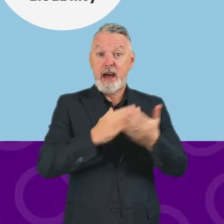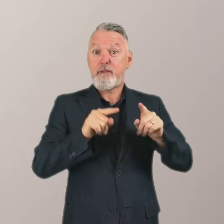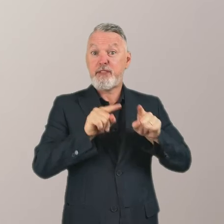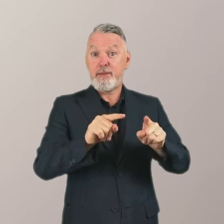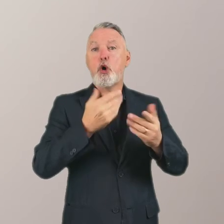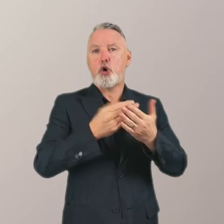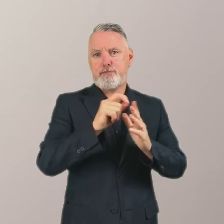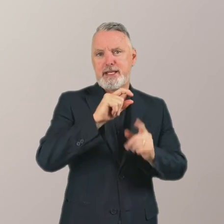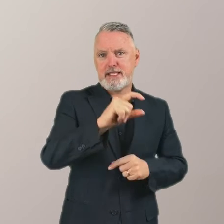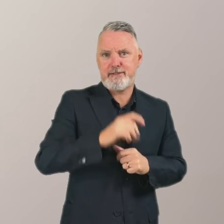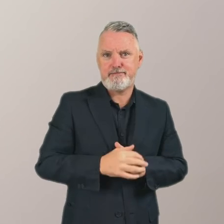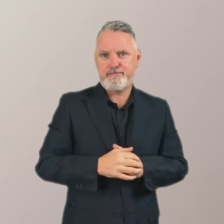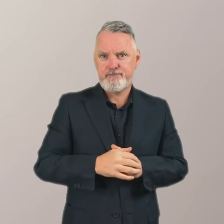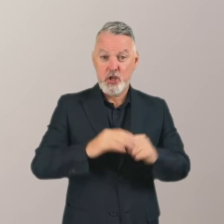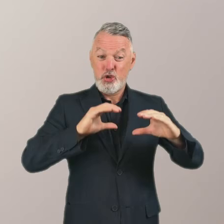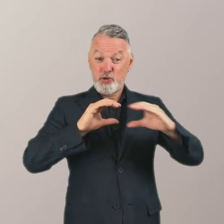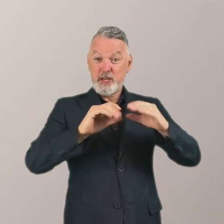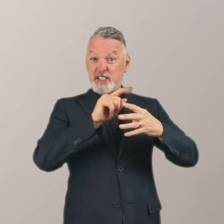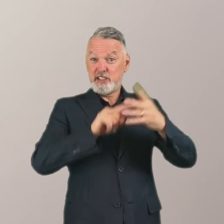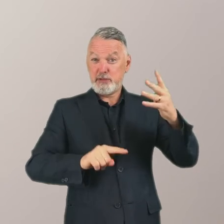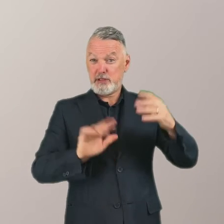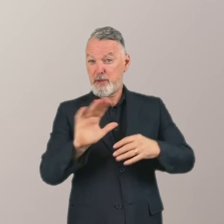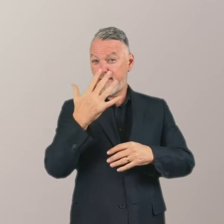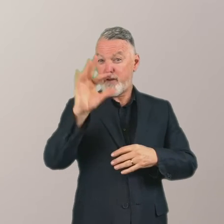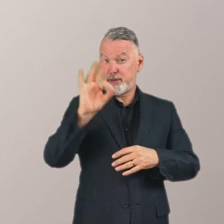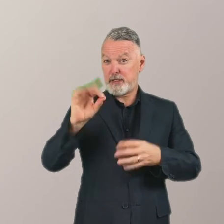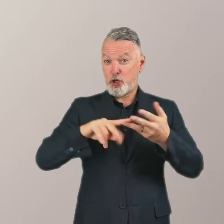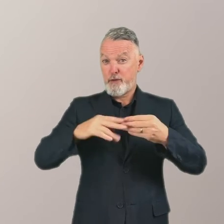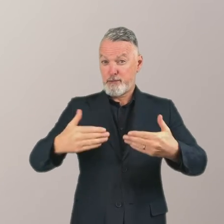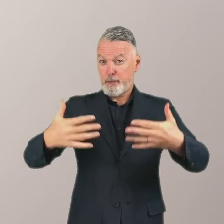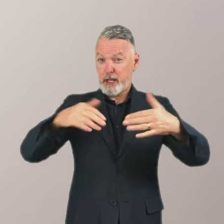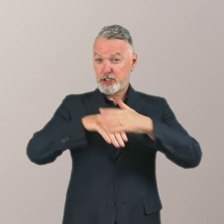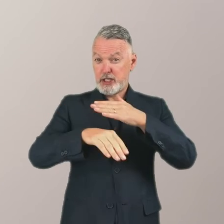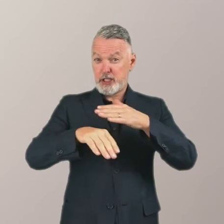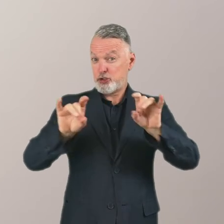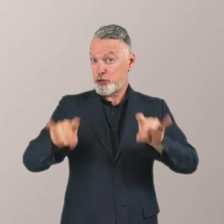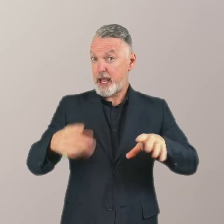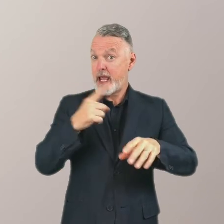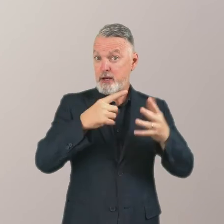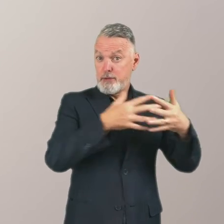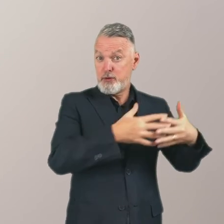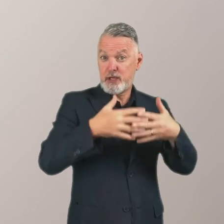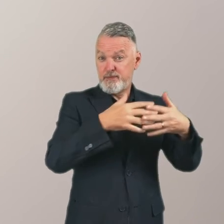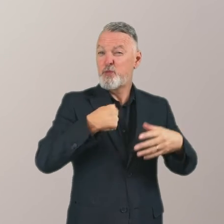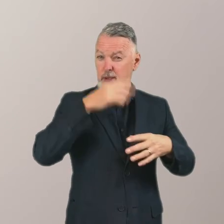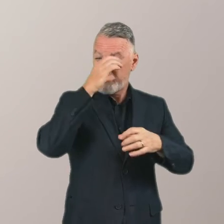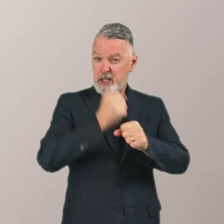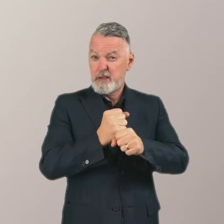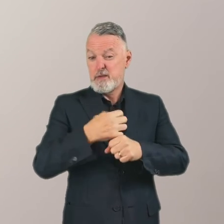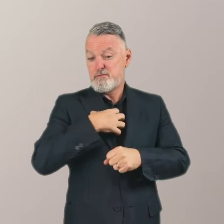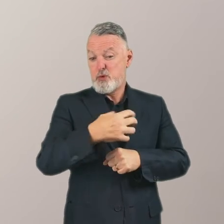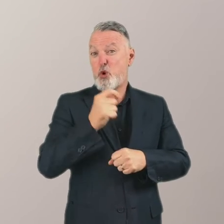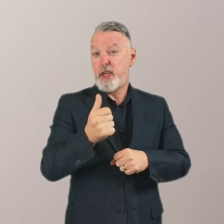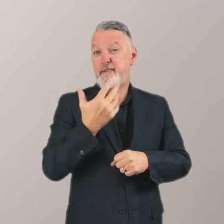PC. With communication disabilities affecting approximately 5% of the population in Australia and the USA, we conservatively estimate that there will be more